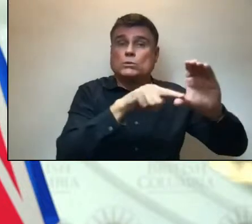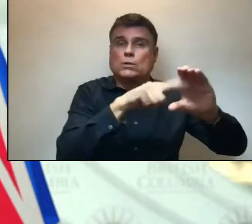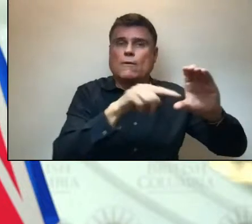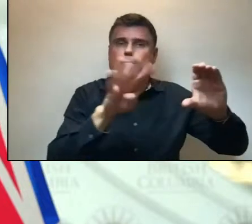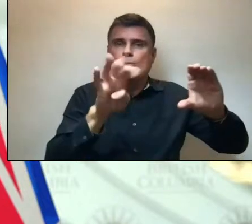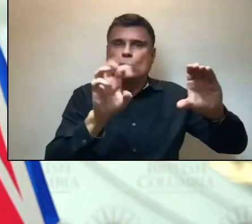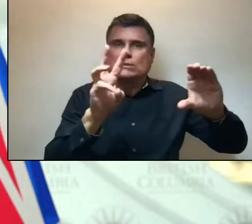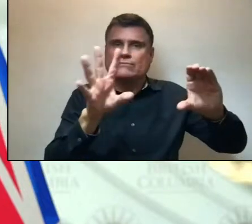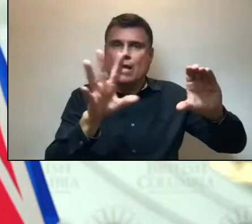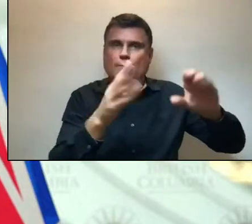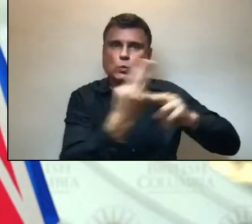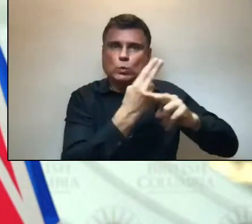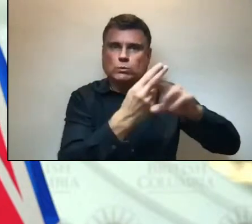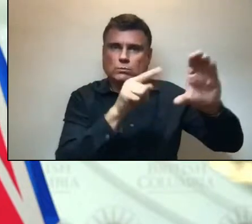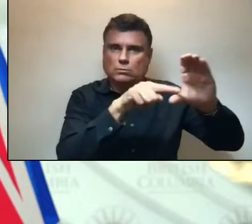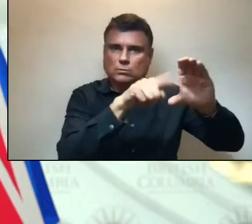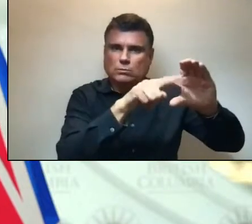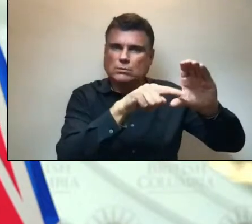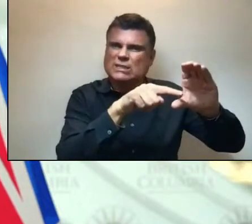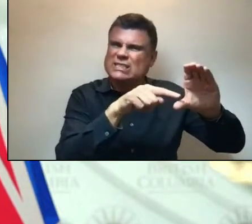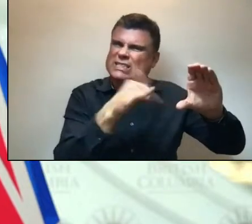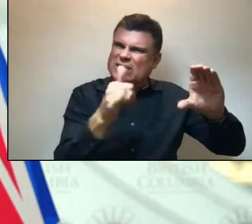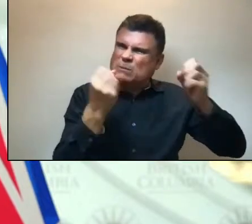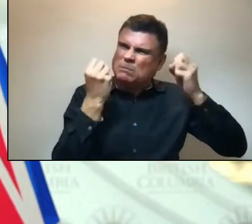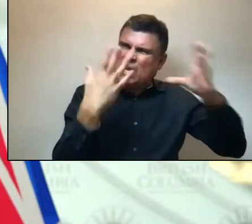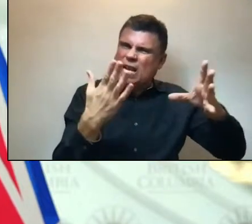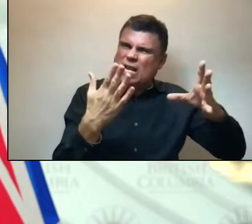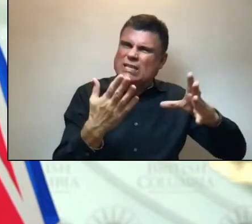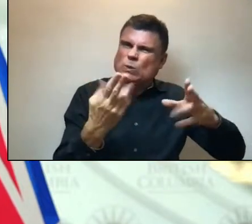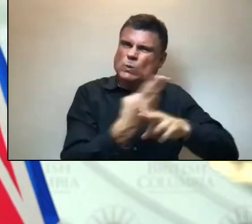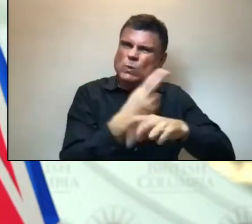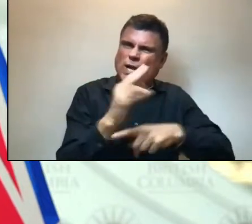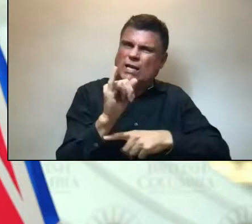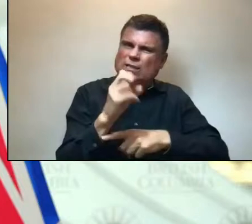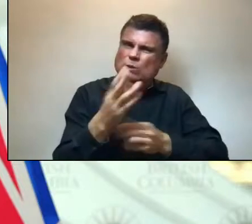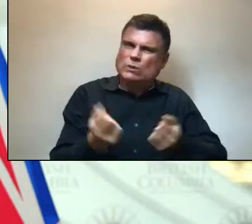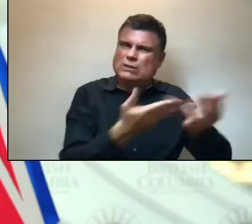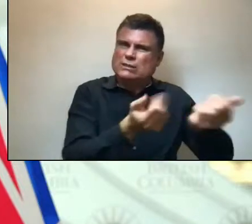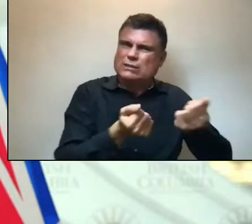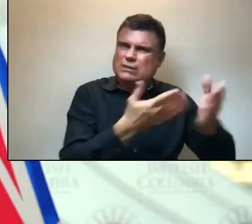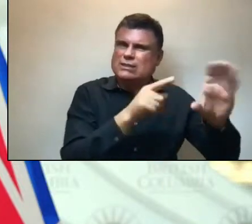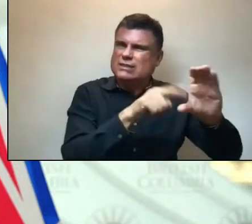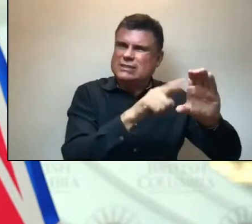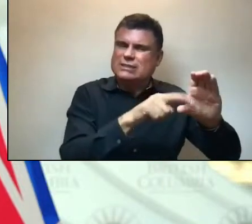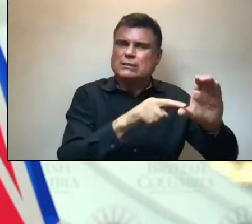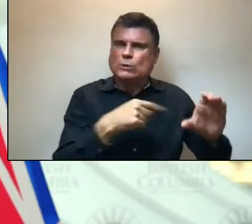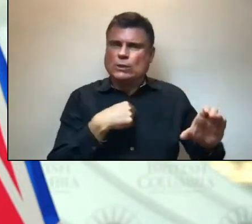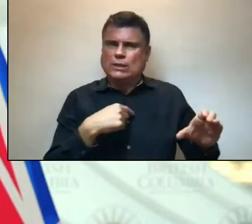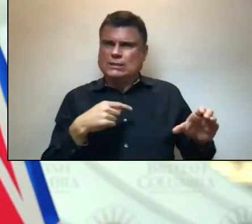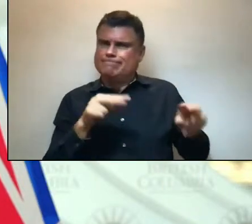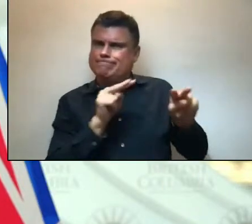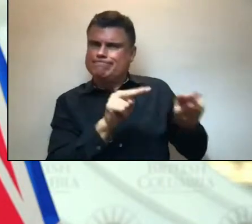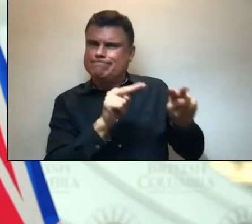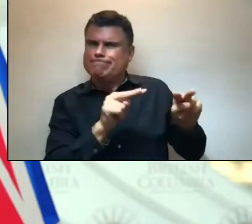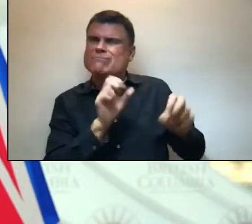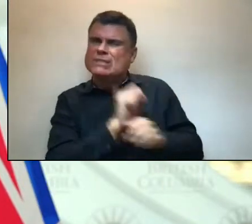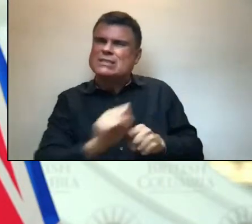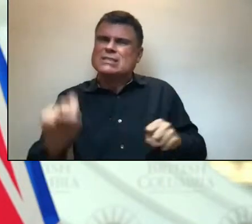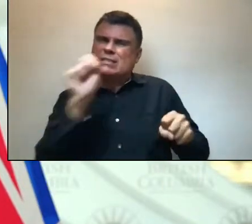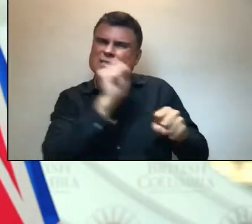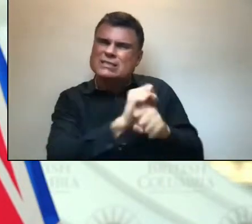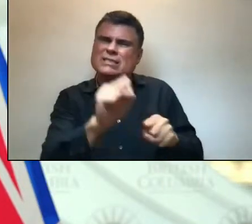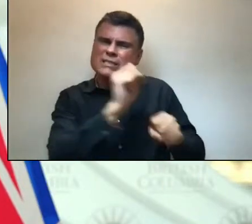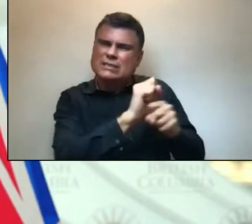but our hospitals and our healthcare workers are working full on. Regarding patient transfers, that number of patient transfers from the